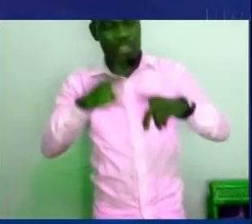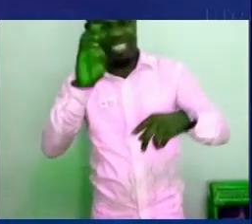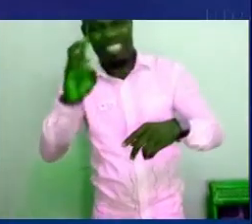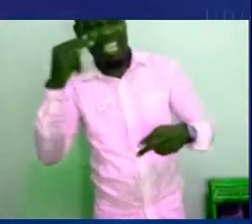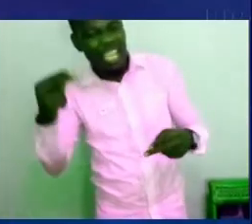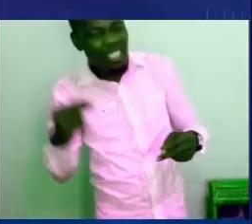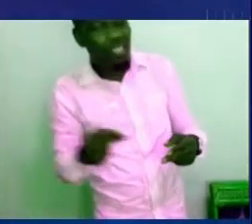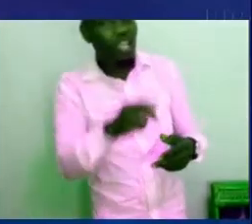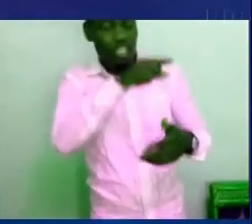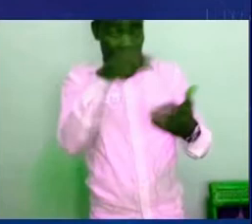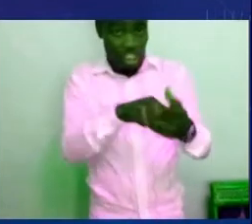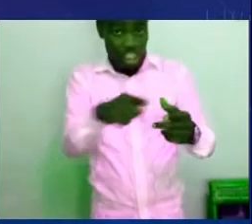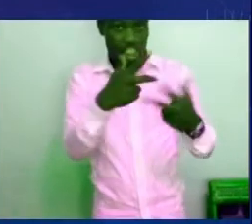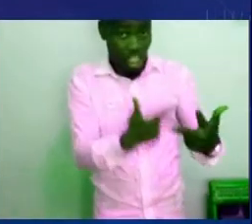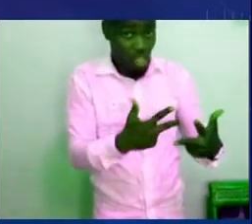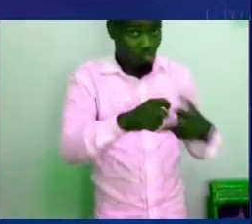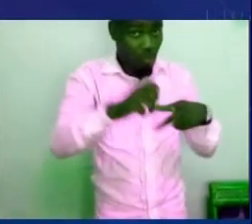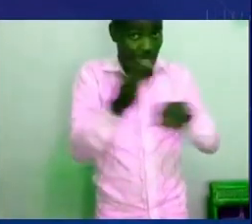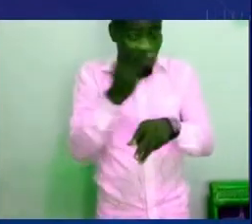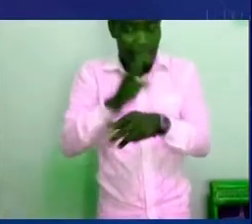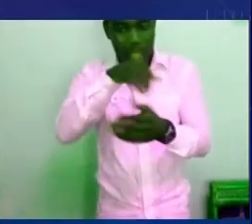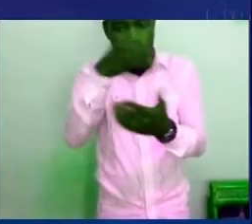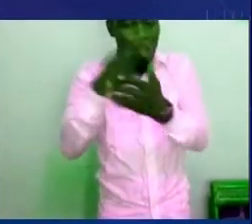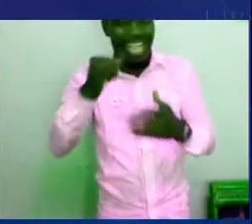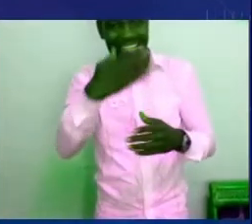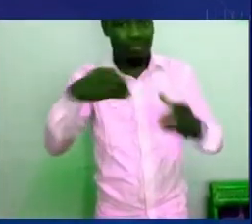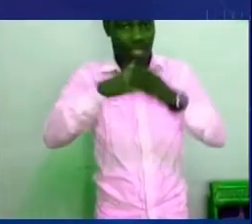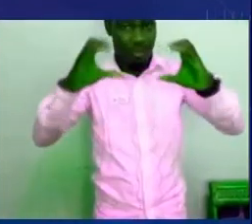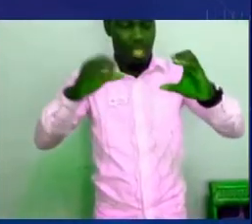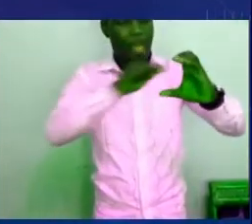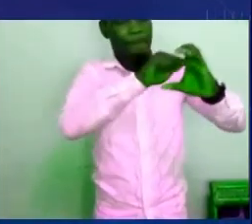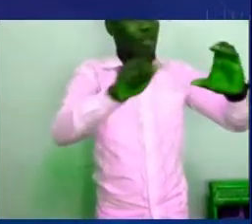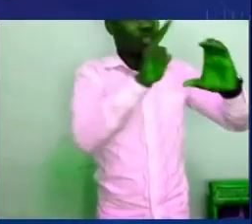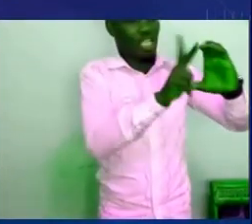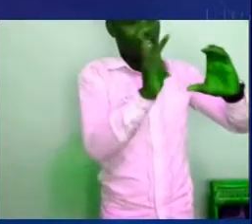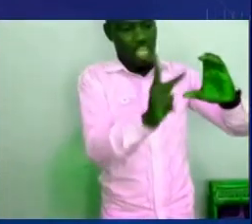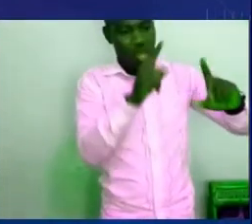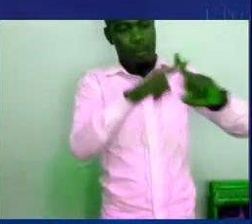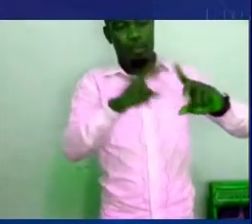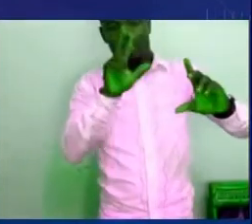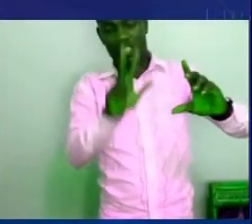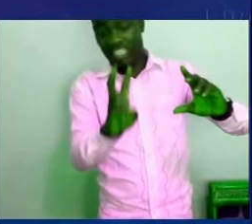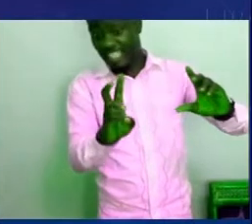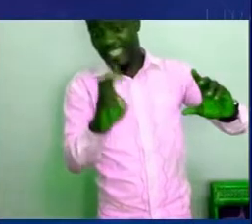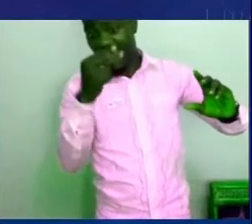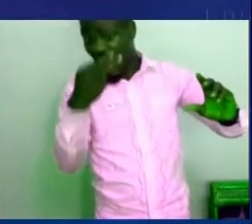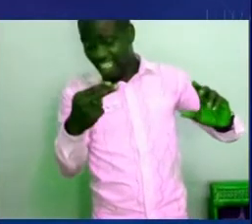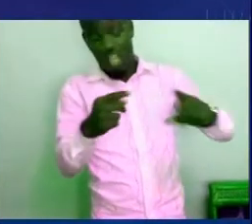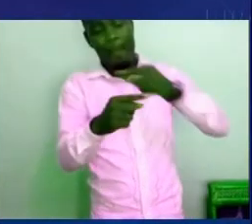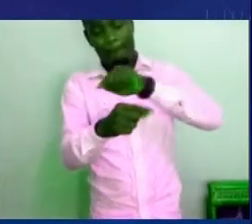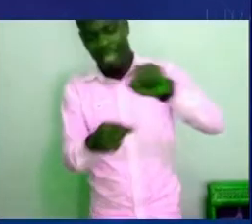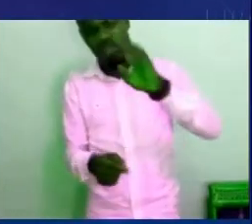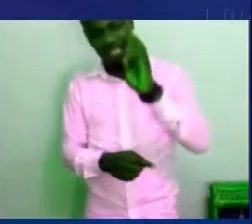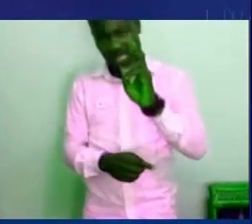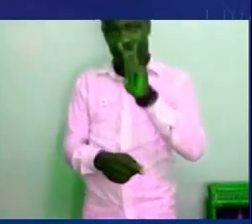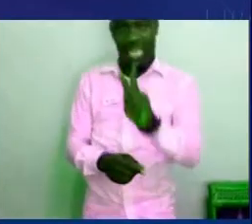6k plus 6h. Let's multiply this quantity 3 by all the items in this bracket. We have minus